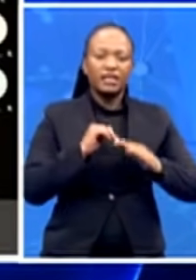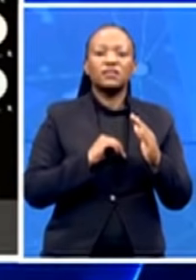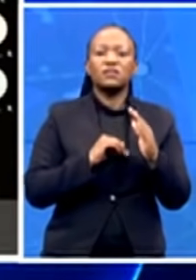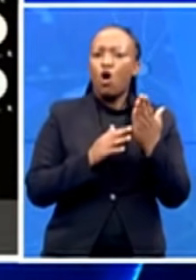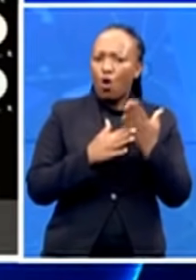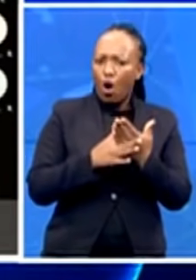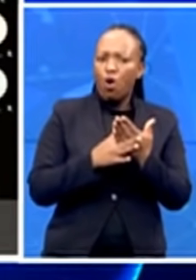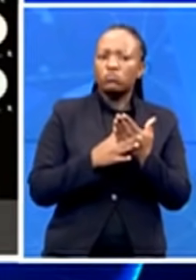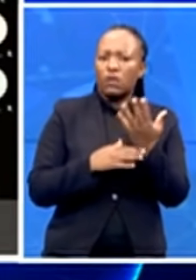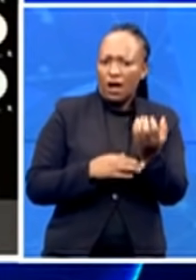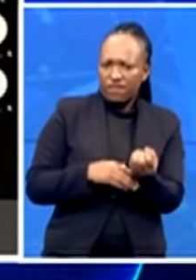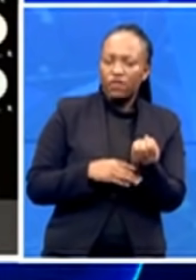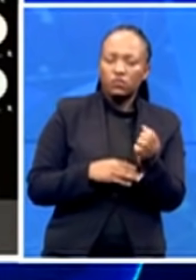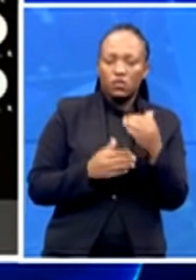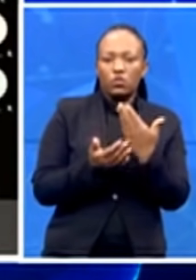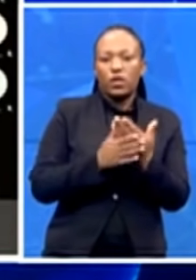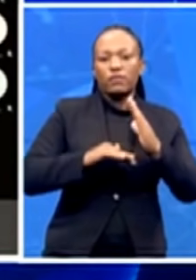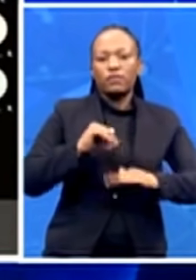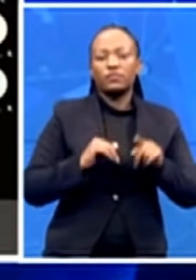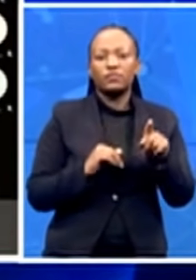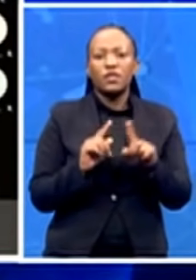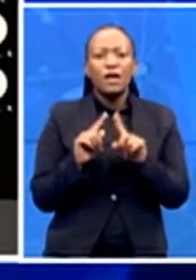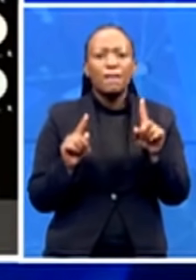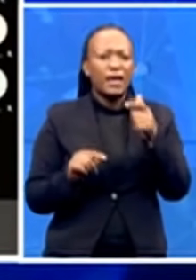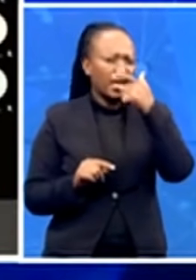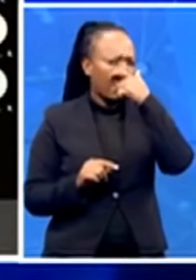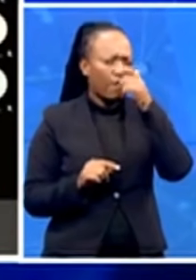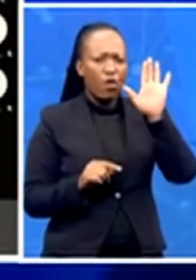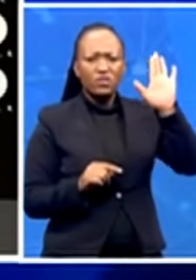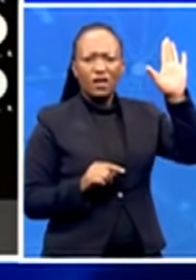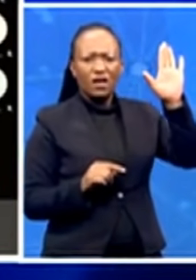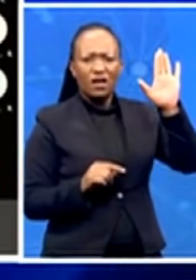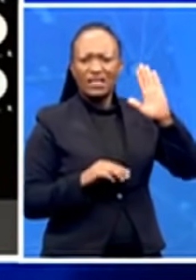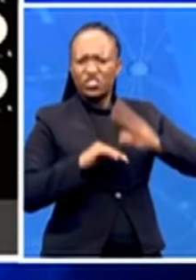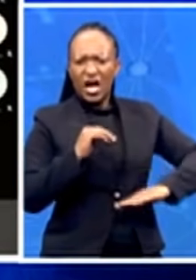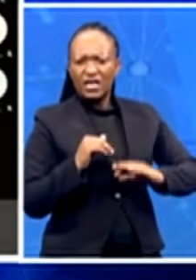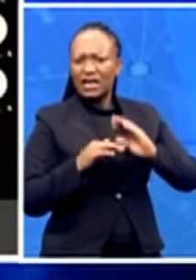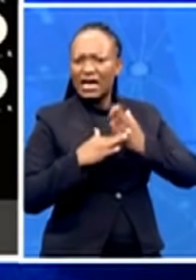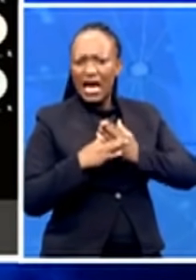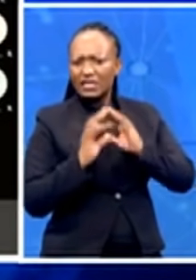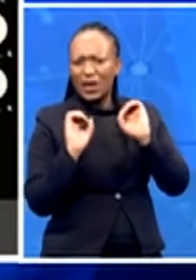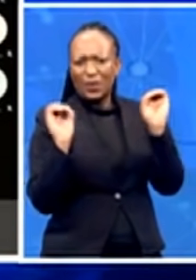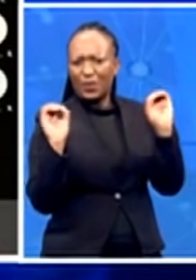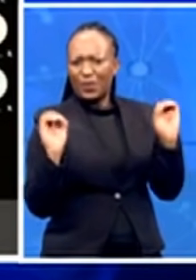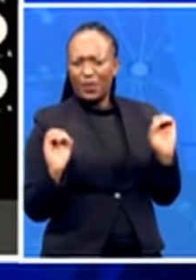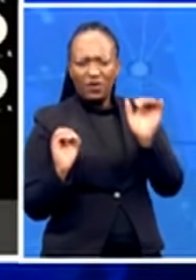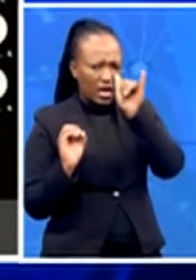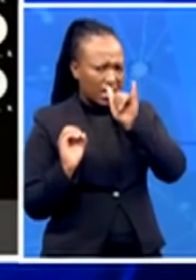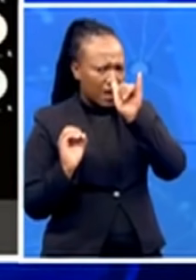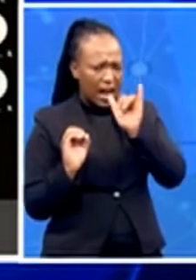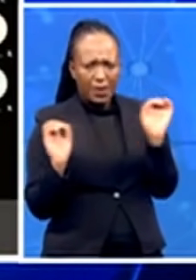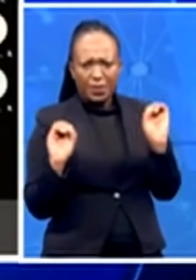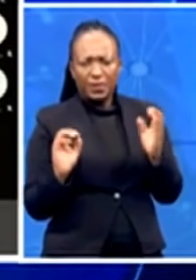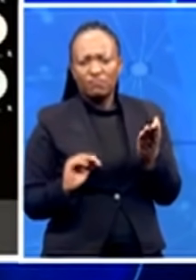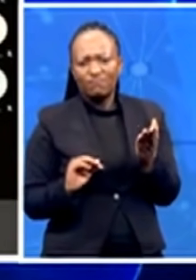matter, that Mr. Ramaphosa has not been charged in respect of any criminal offence, and therefore simple